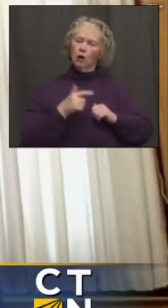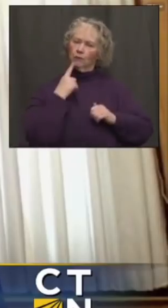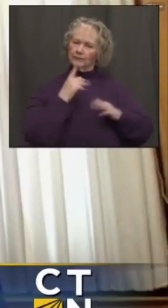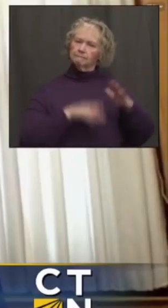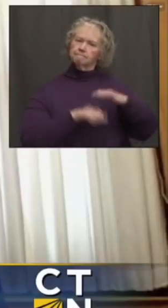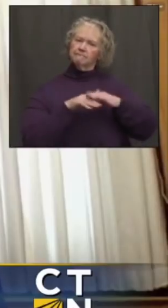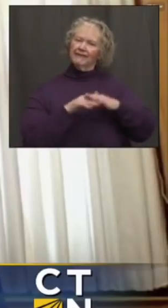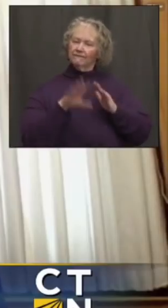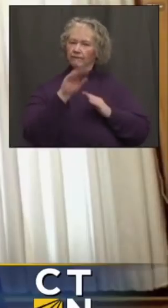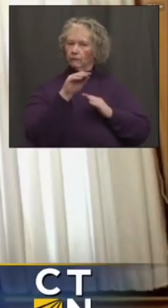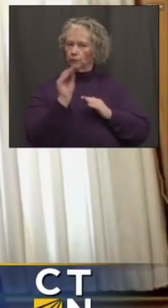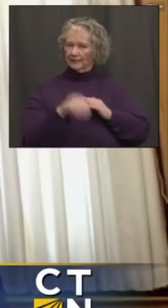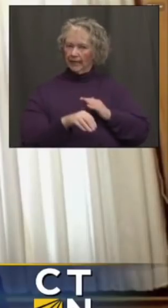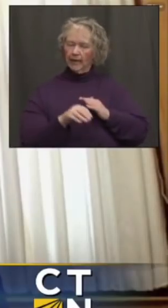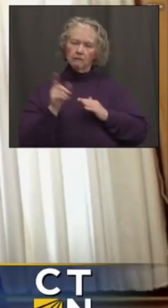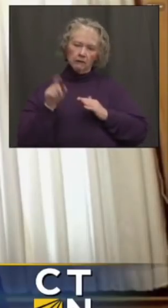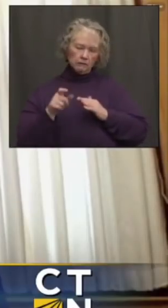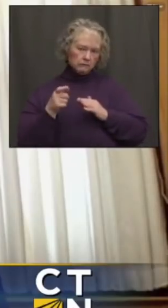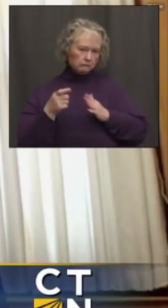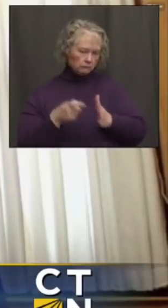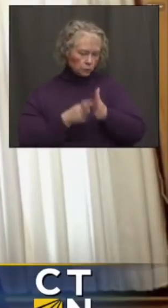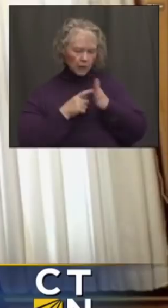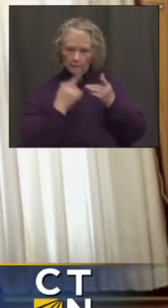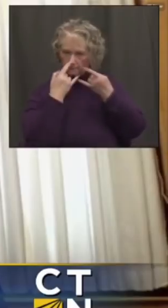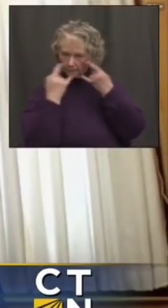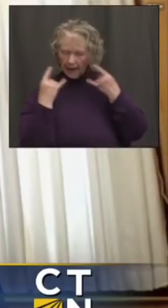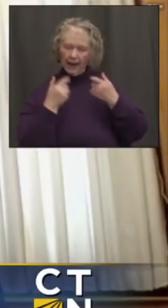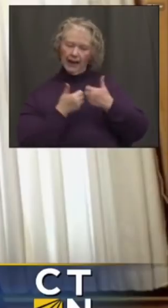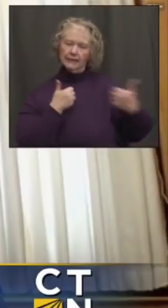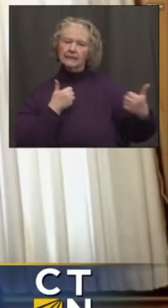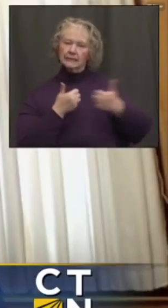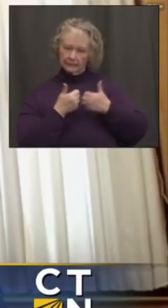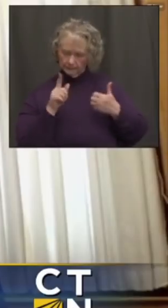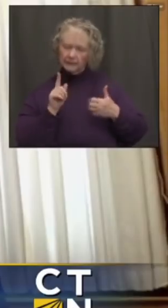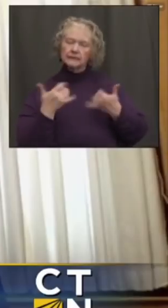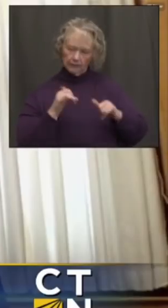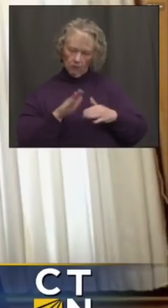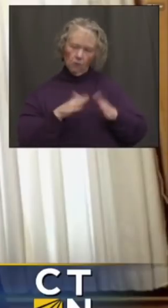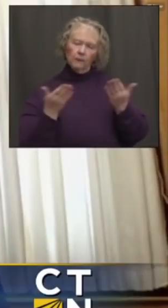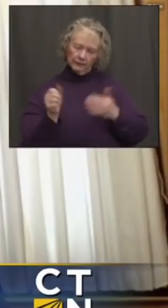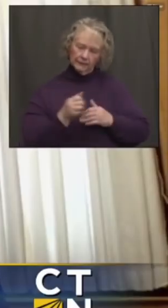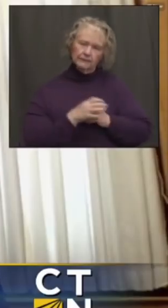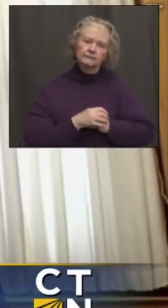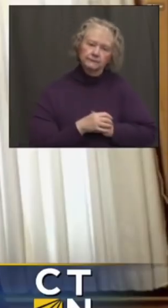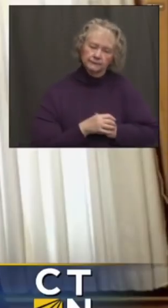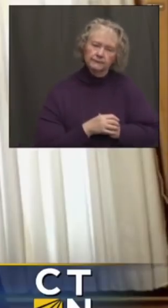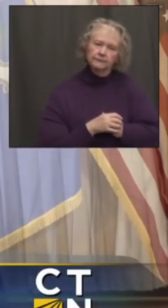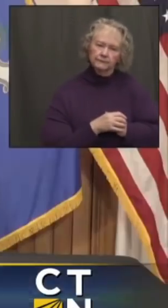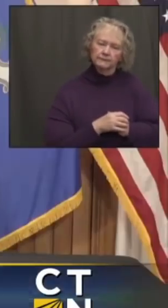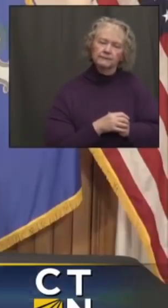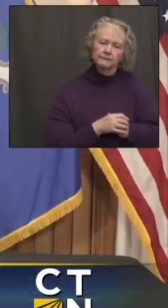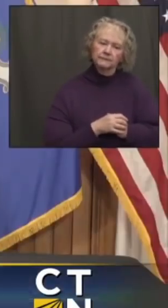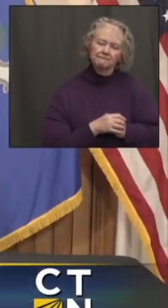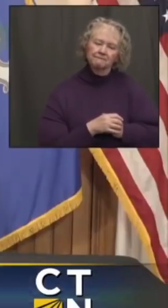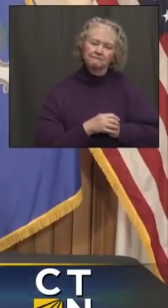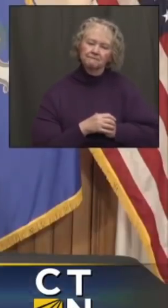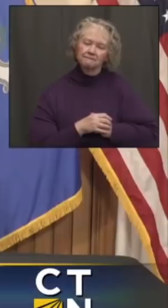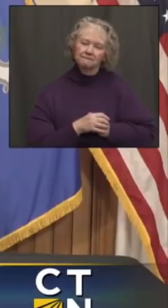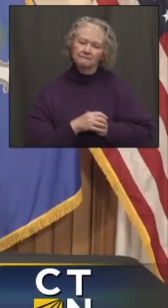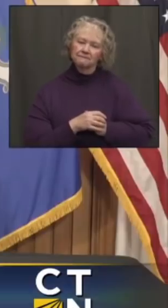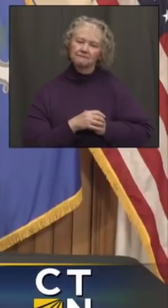they're having private events, parties, et cetera, this certainly applies to them. And then, for their